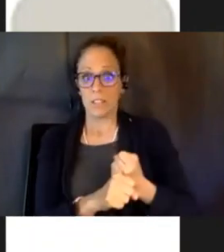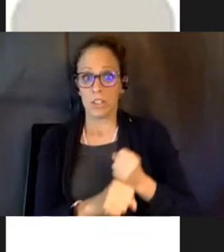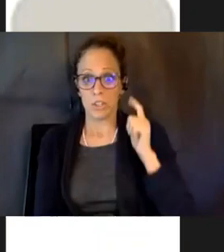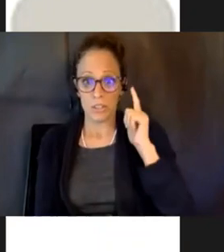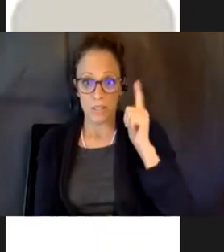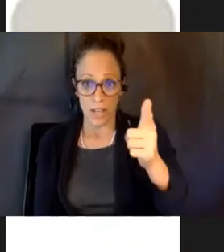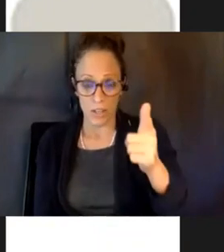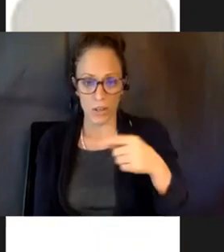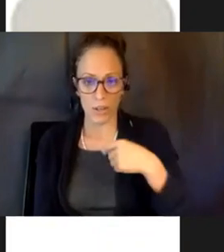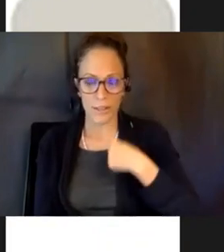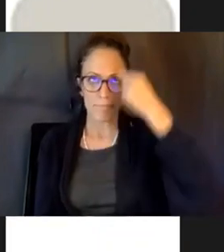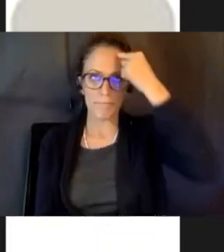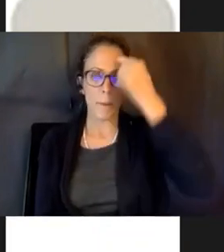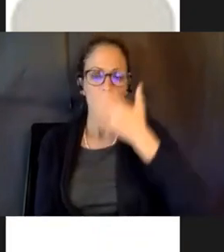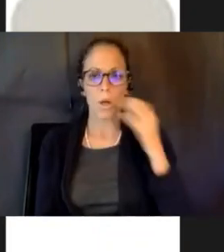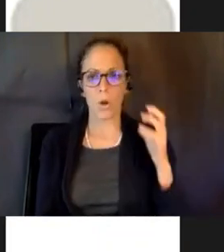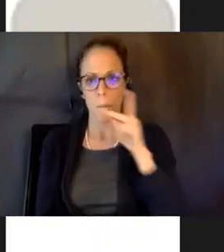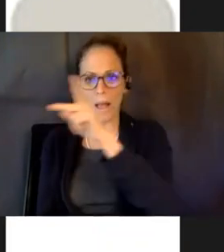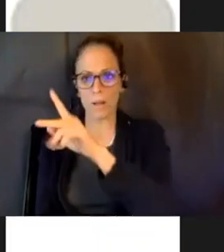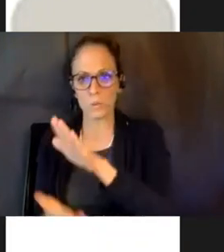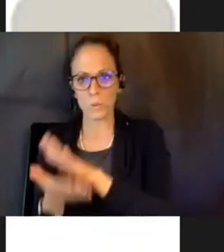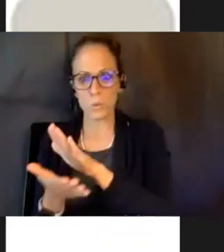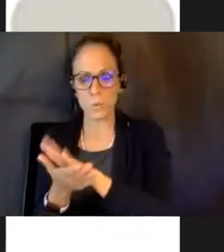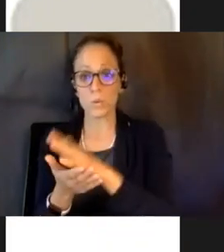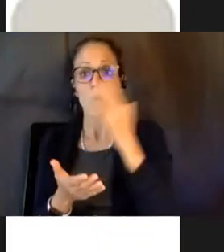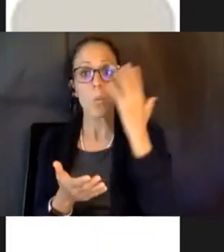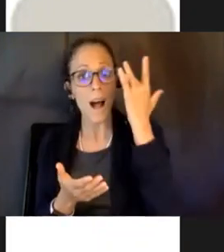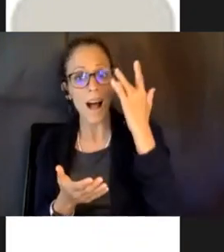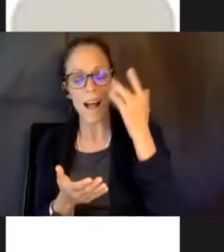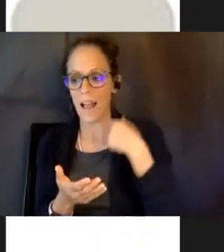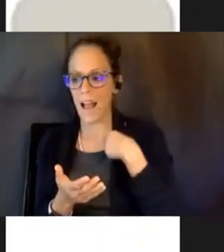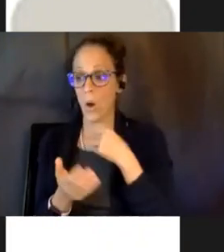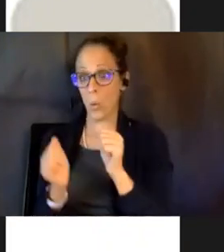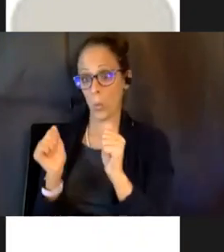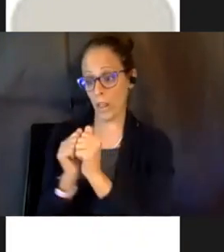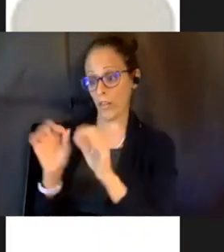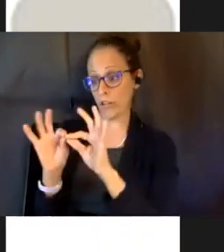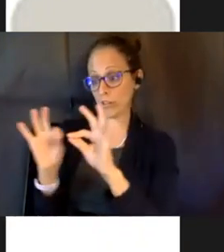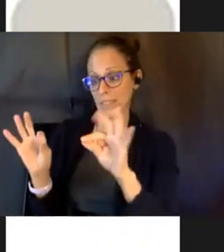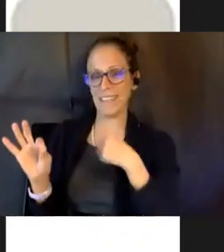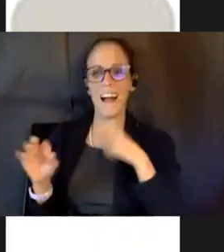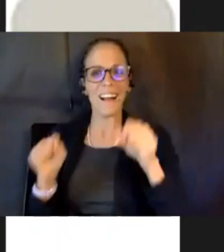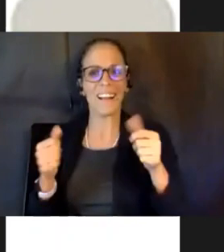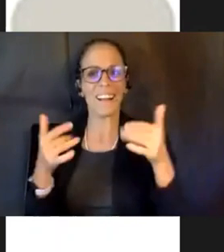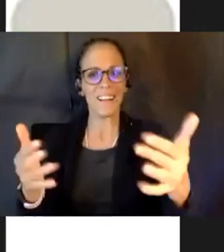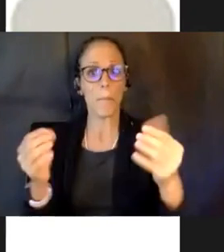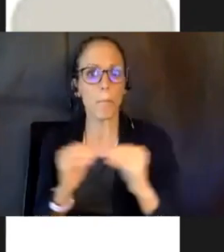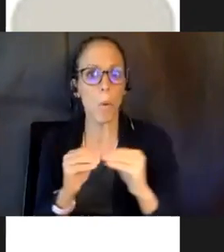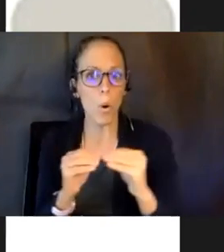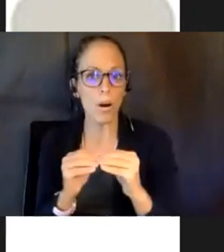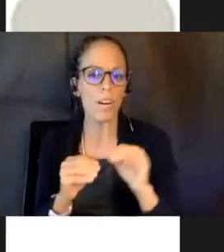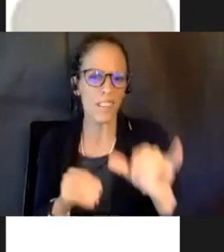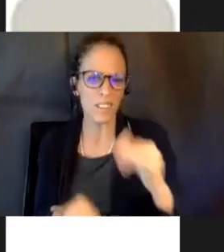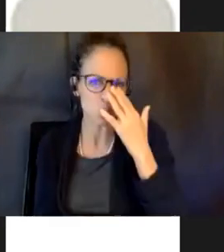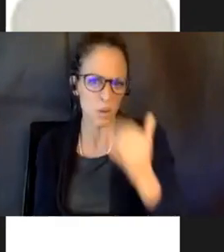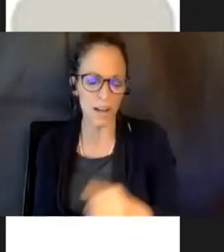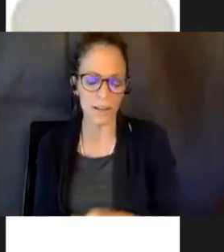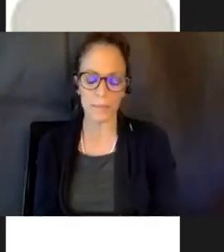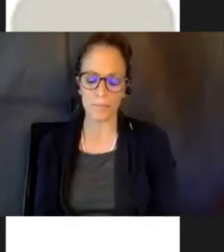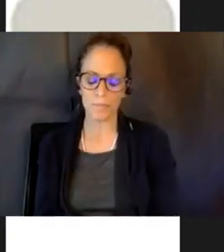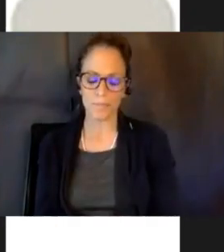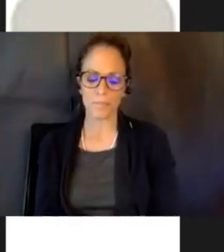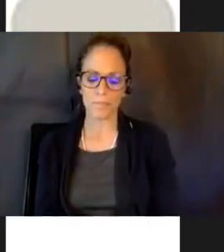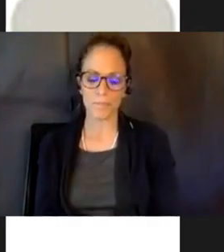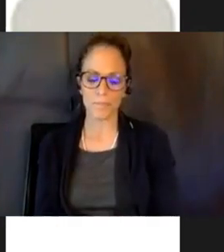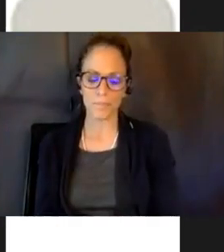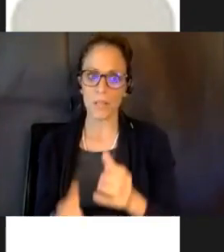intention of what I wanted. I have gone through the academy and have been privileged in order to do so, and gone deeply in debt in order to do it, but I had no